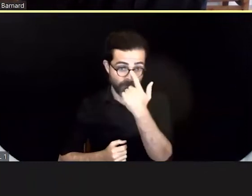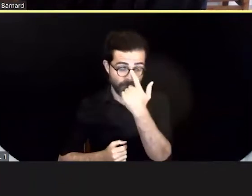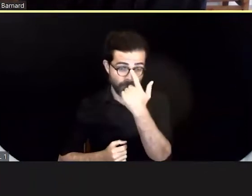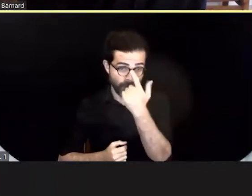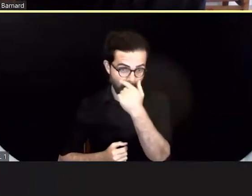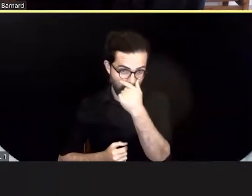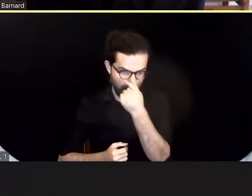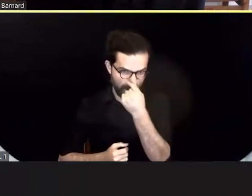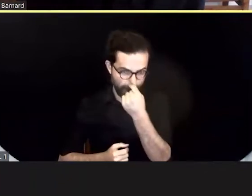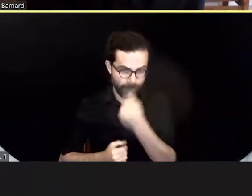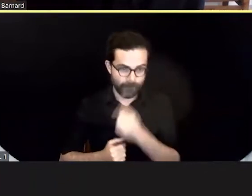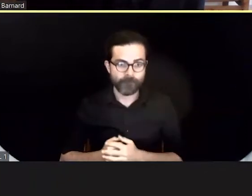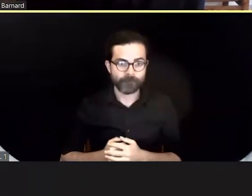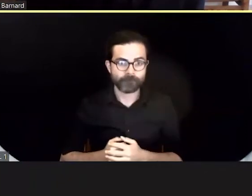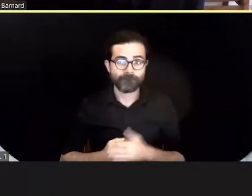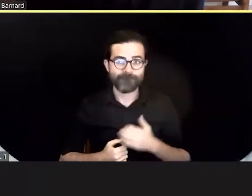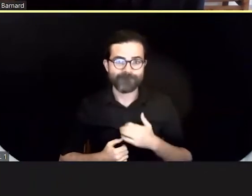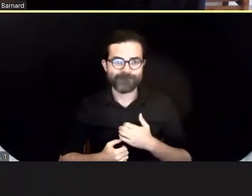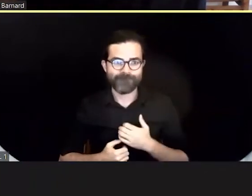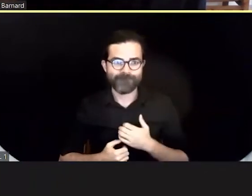Excuse me with the technology.